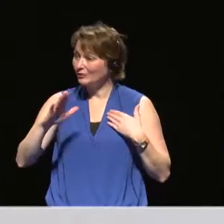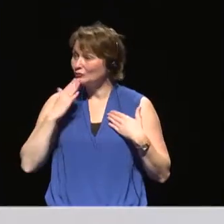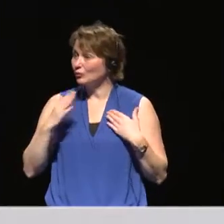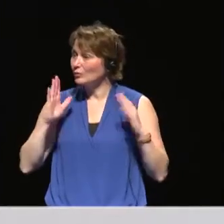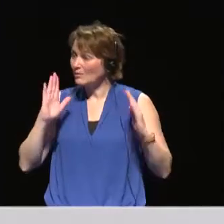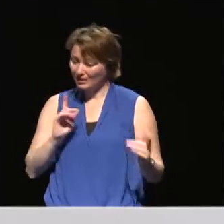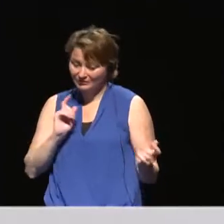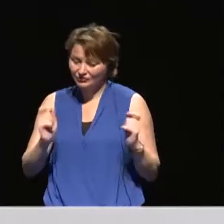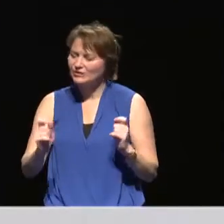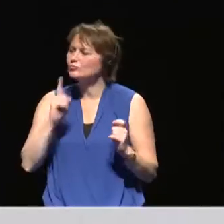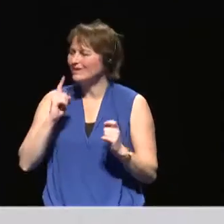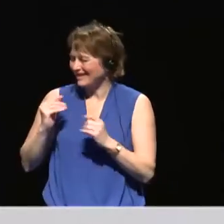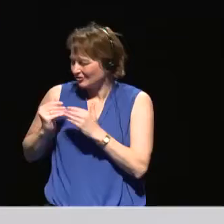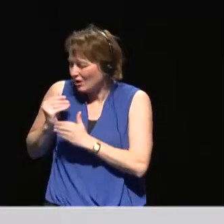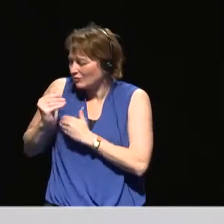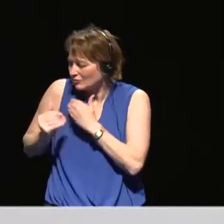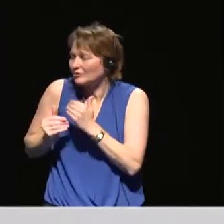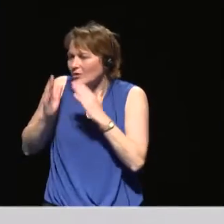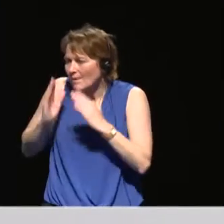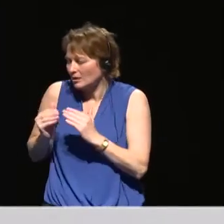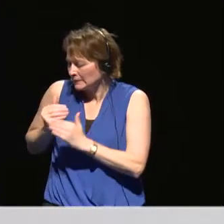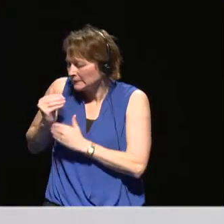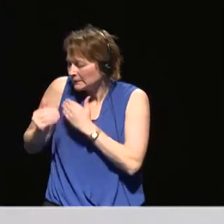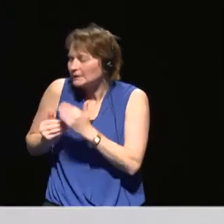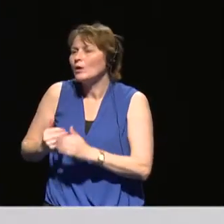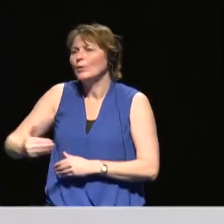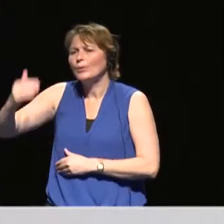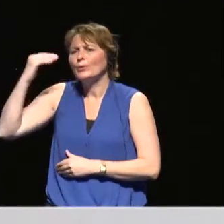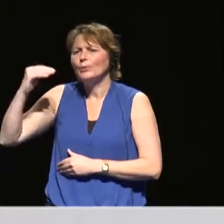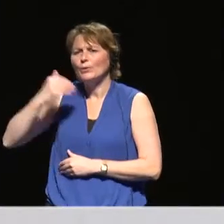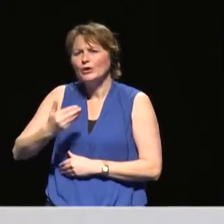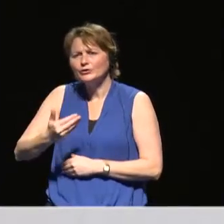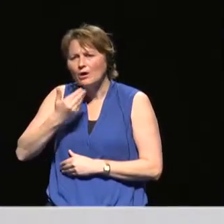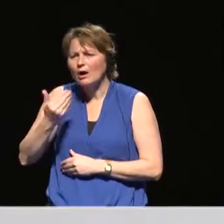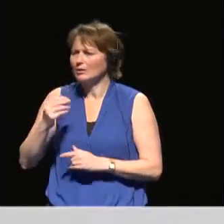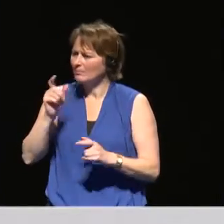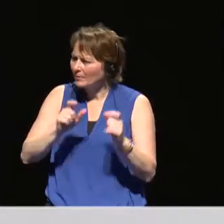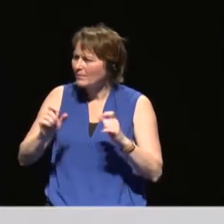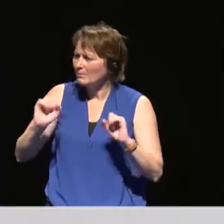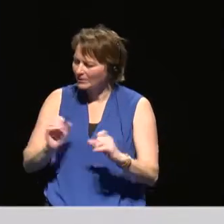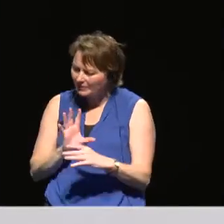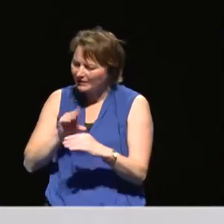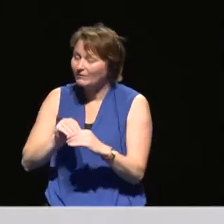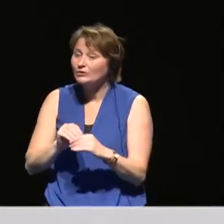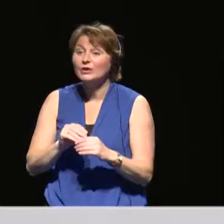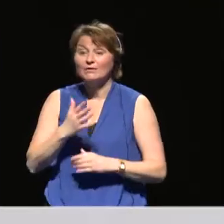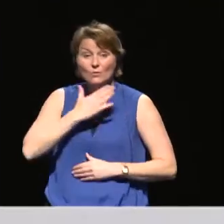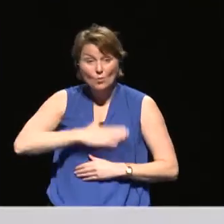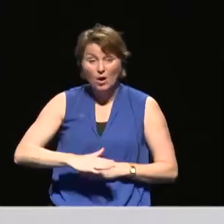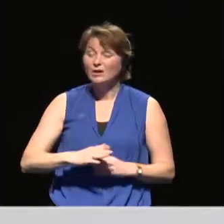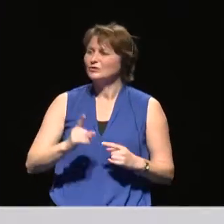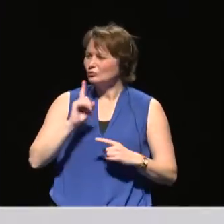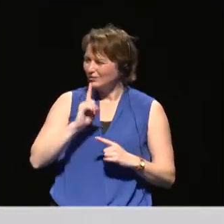start in the socialization years of young people. And that is why I think to tackle corruption, there needs to be a long-term investment in order to